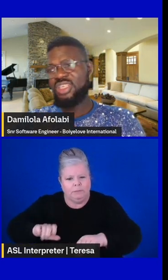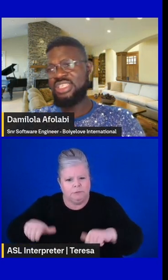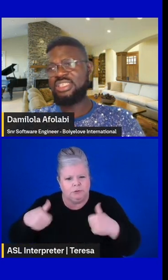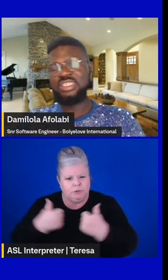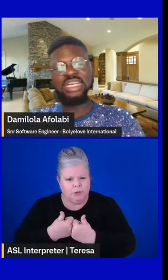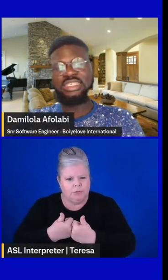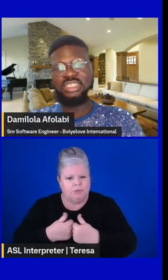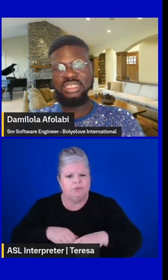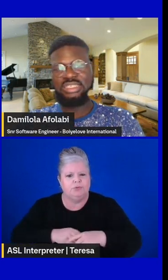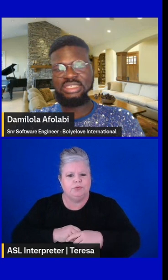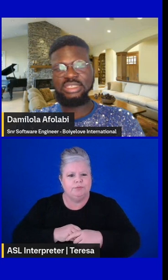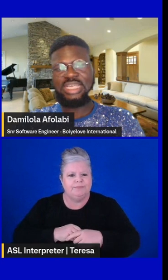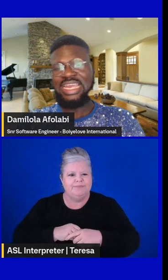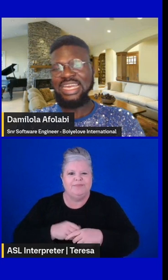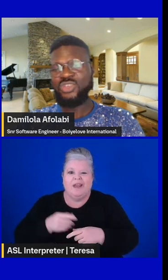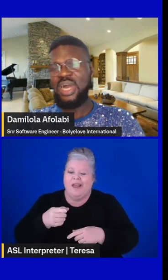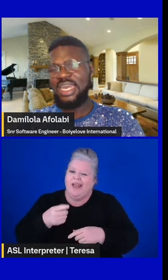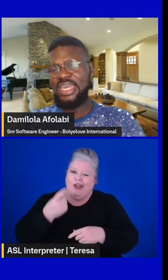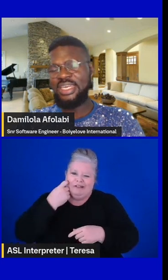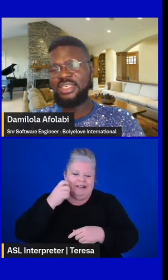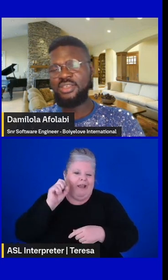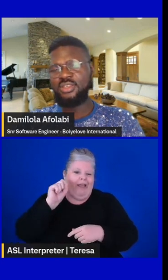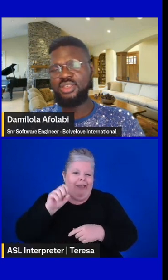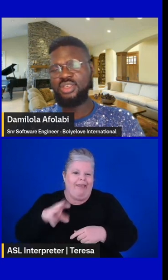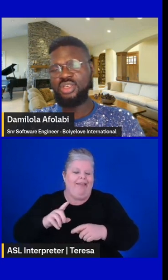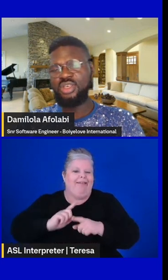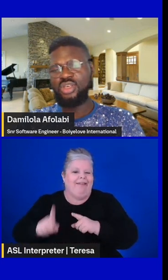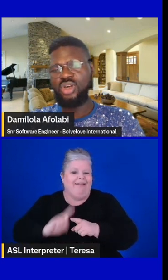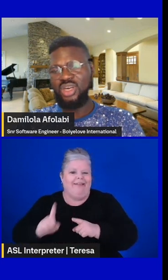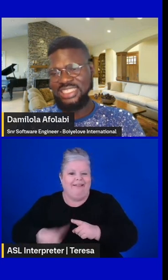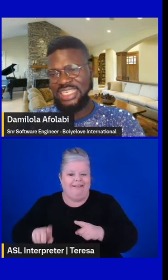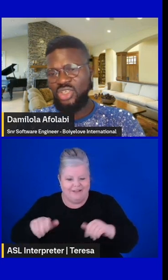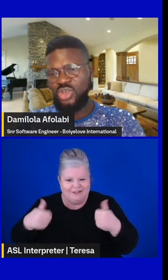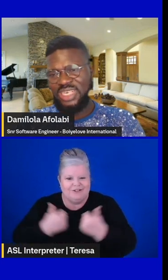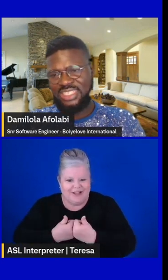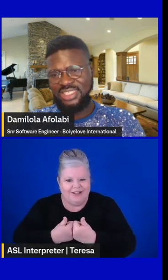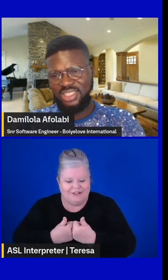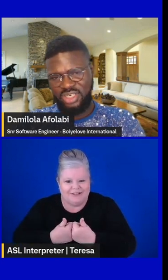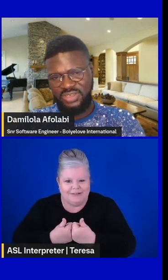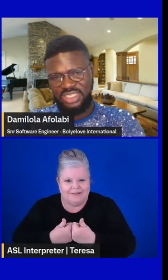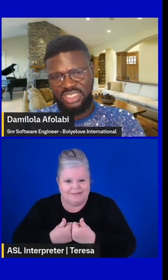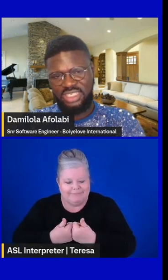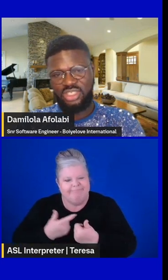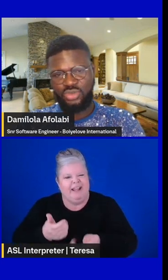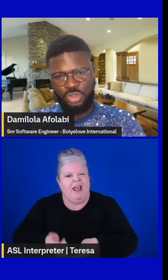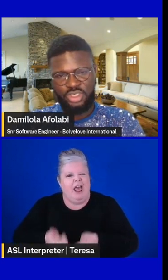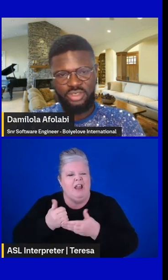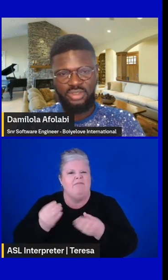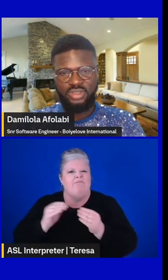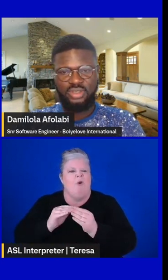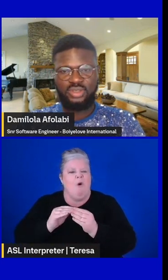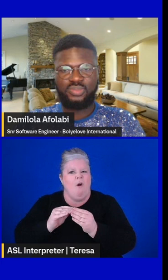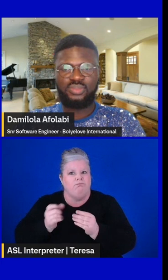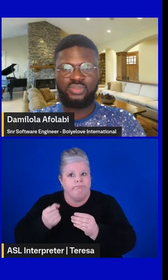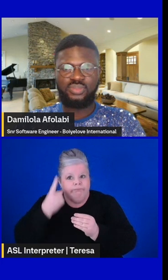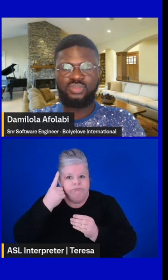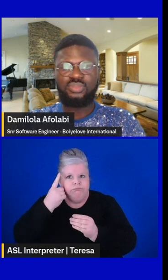So all these challenges highlight why understanding Kubernetes security is crucial.